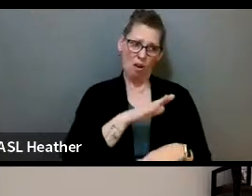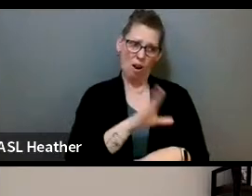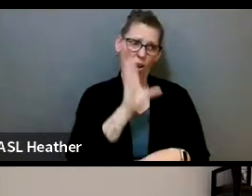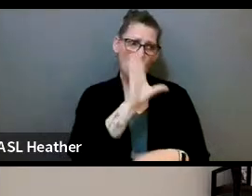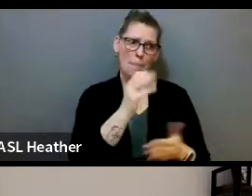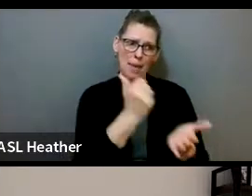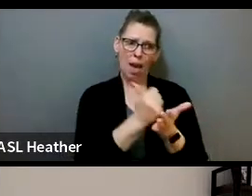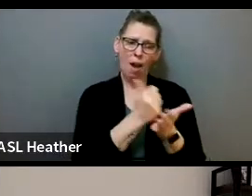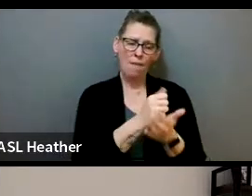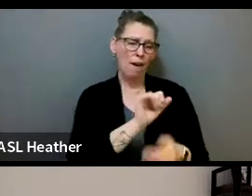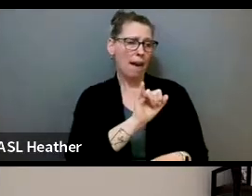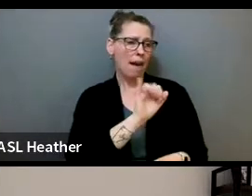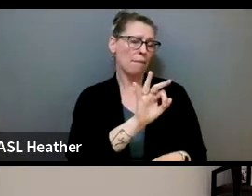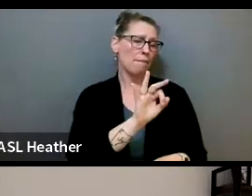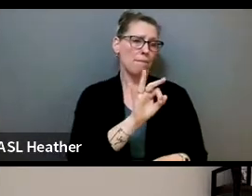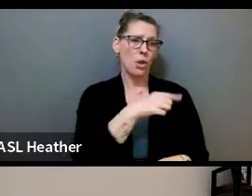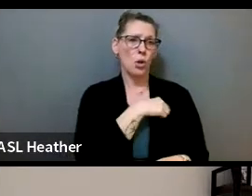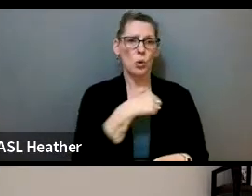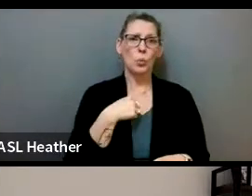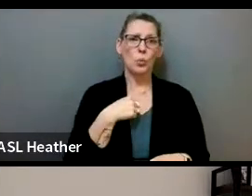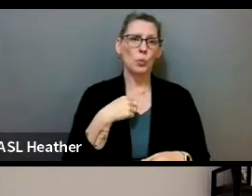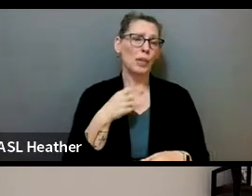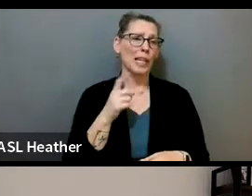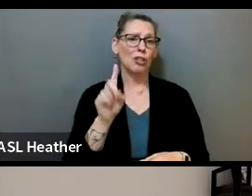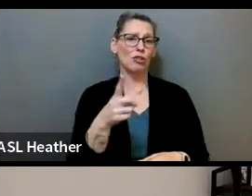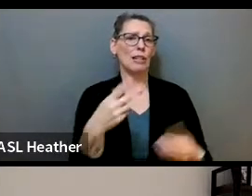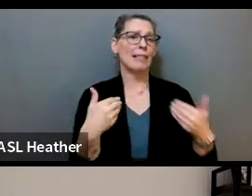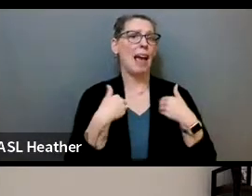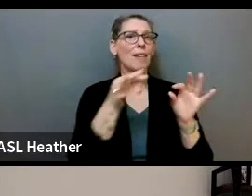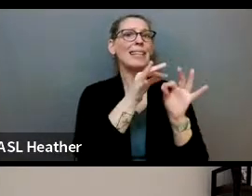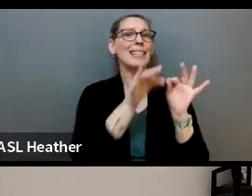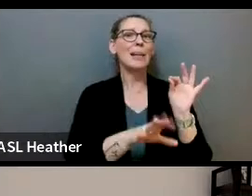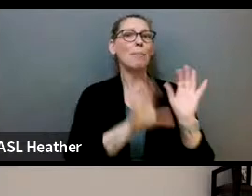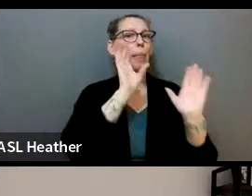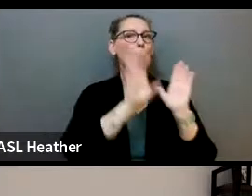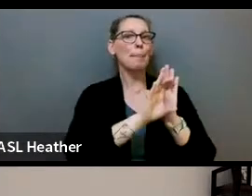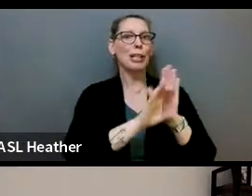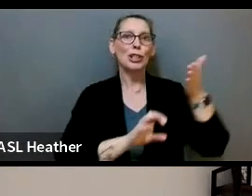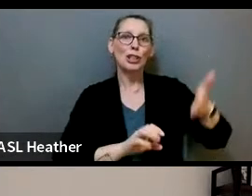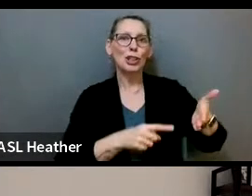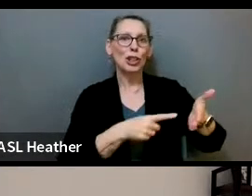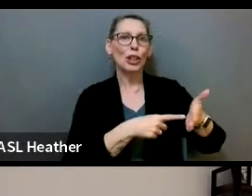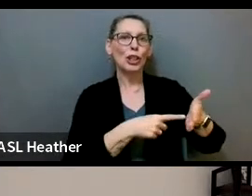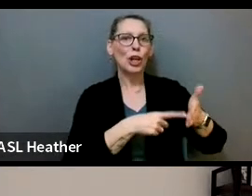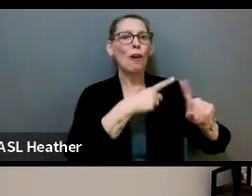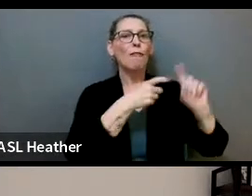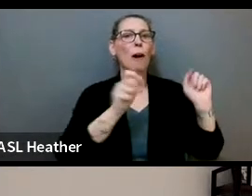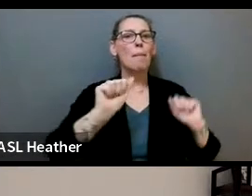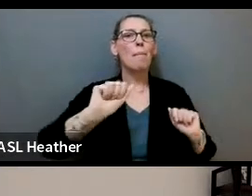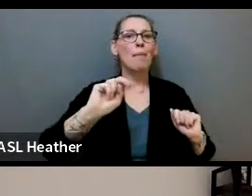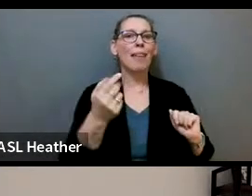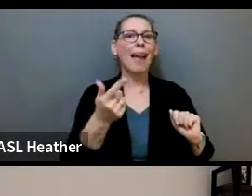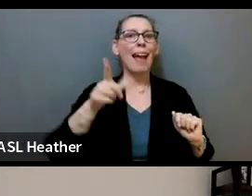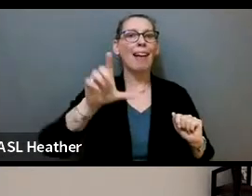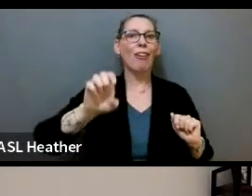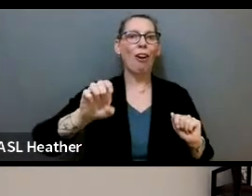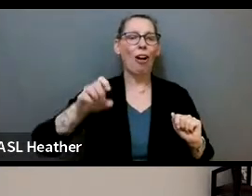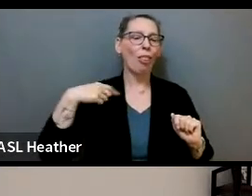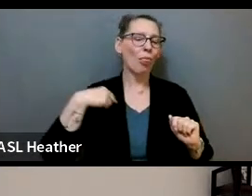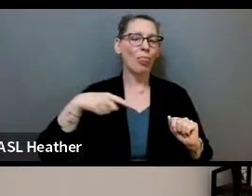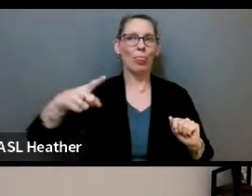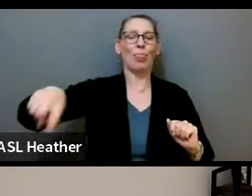helpful if we would even simply just have a simple picture that is from the angle that the visualization is